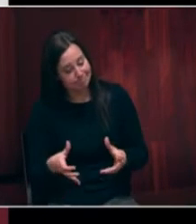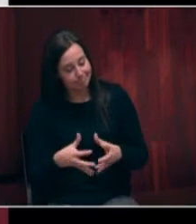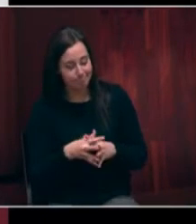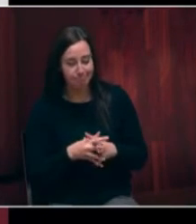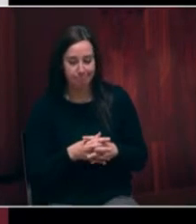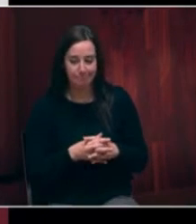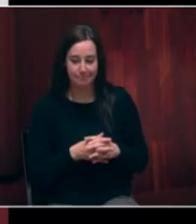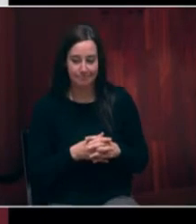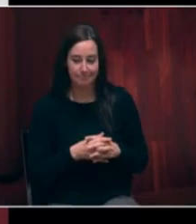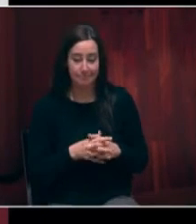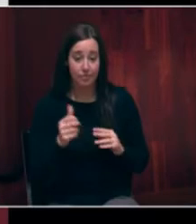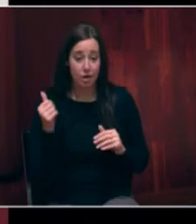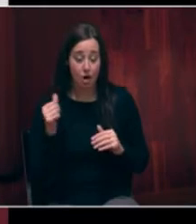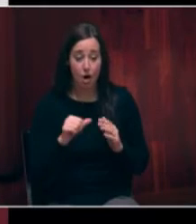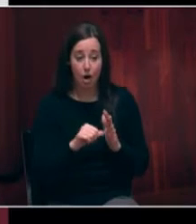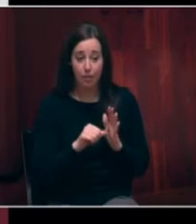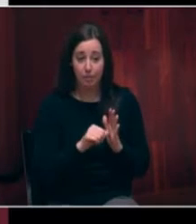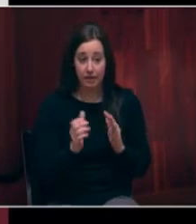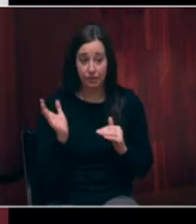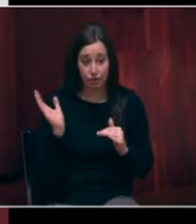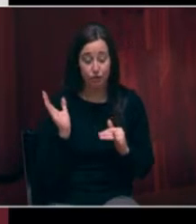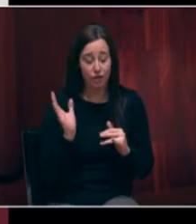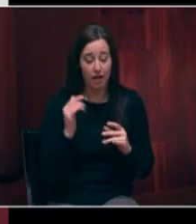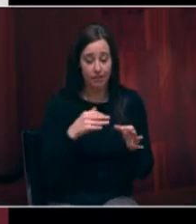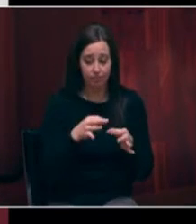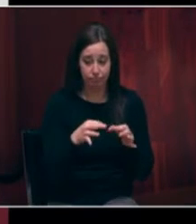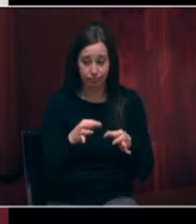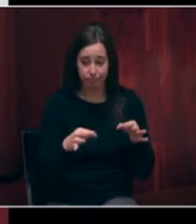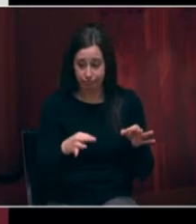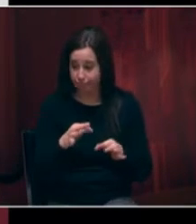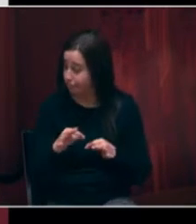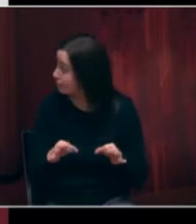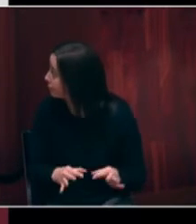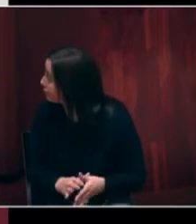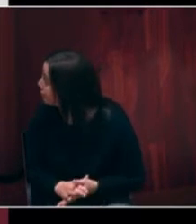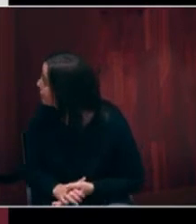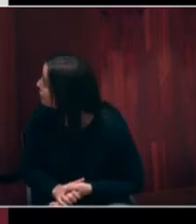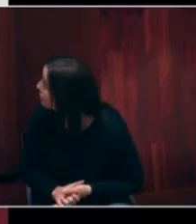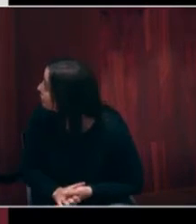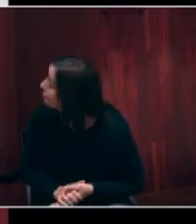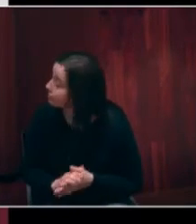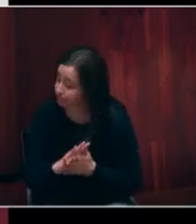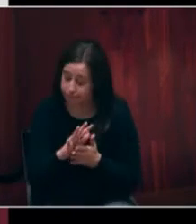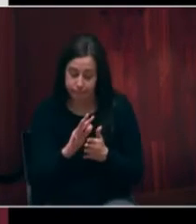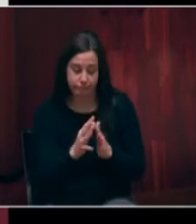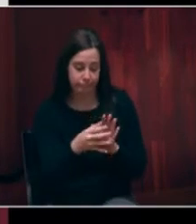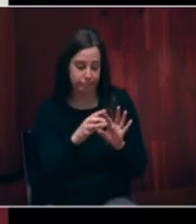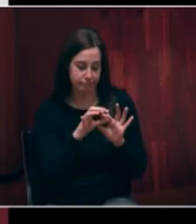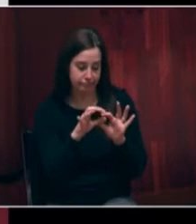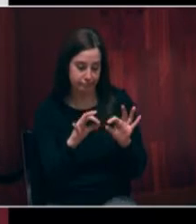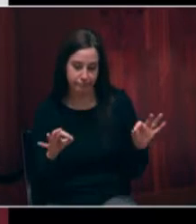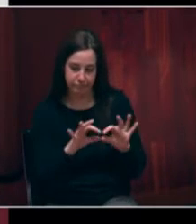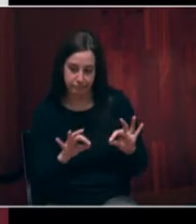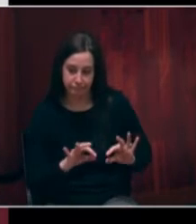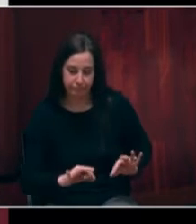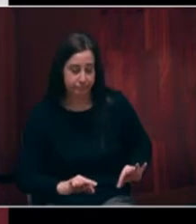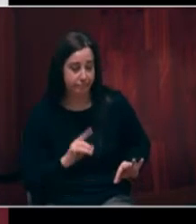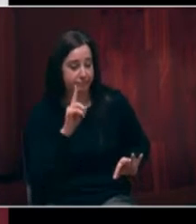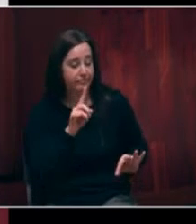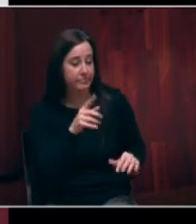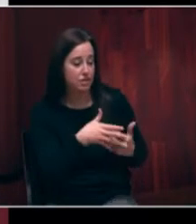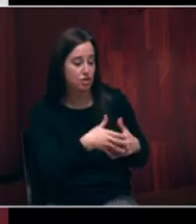page here, of course, is some shred particles. Now, what does that actually come from? It comes from a shredder that was purchased, you